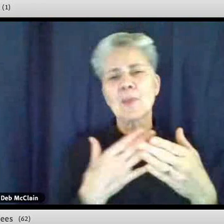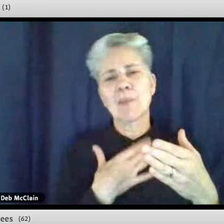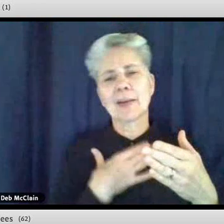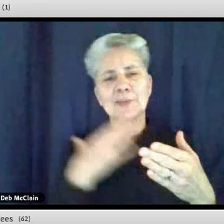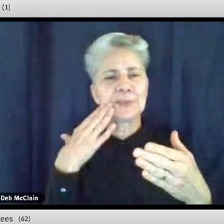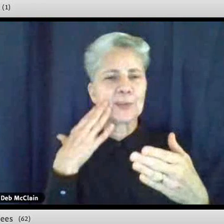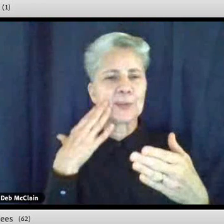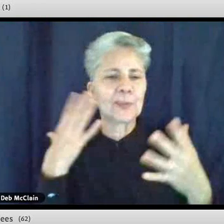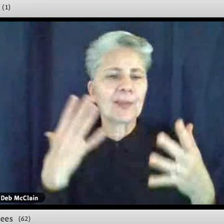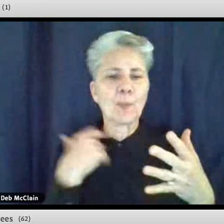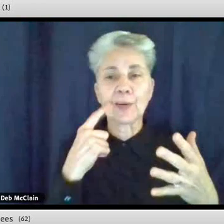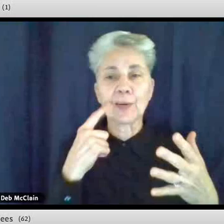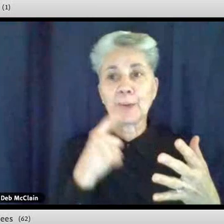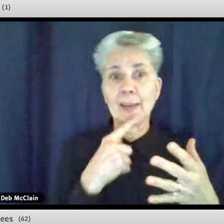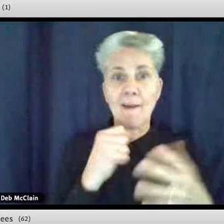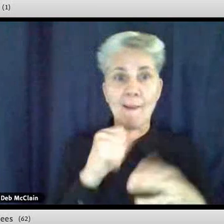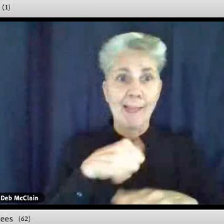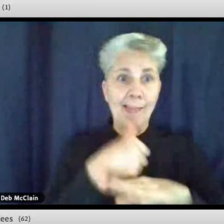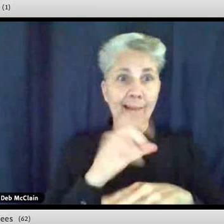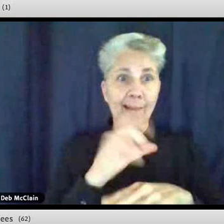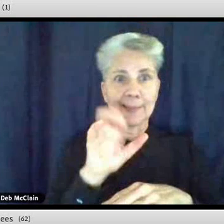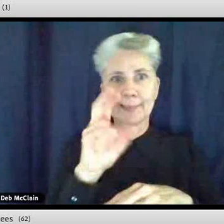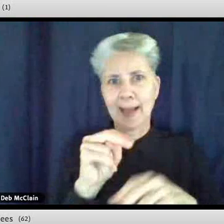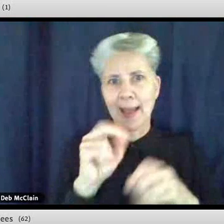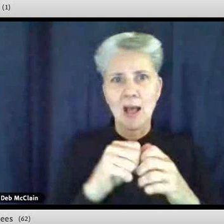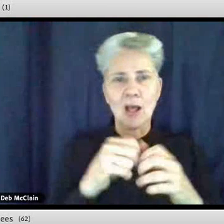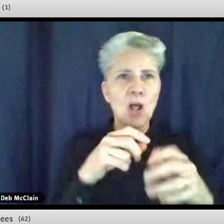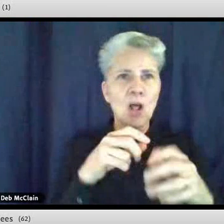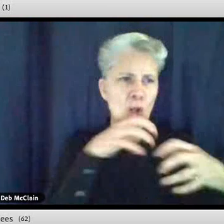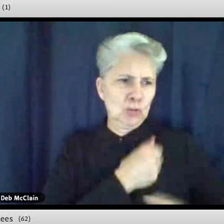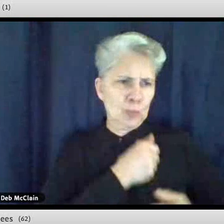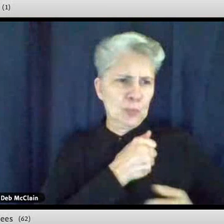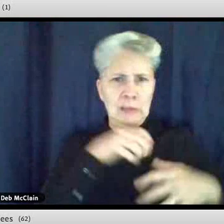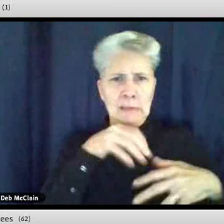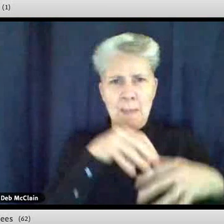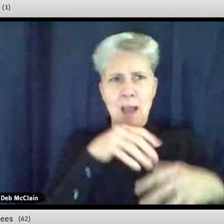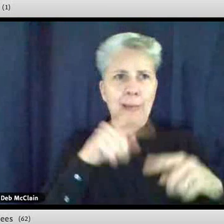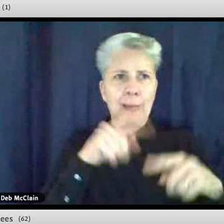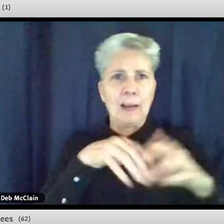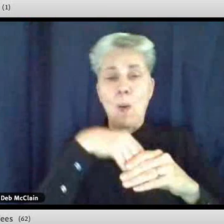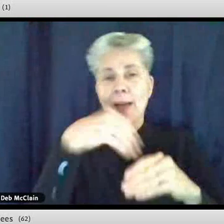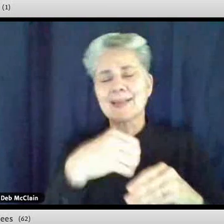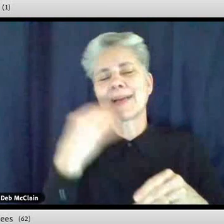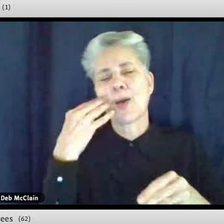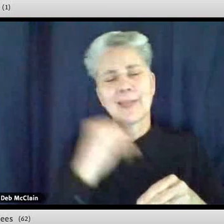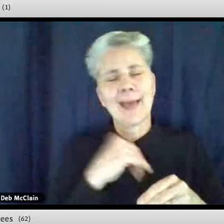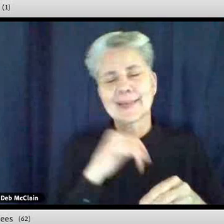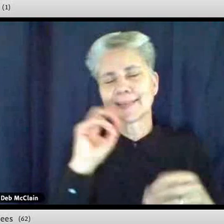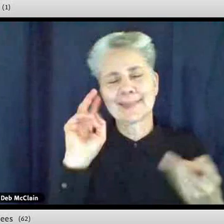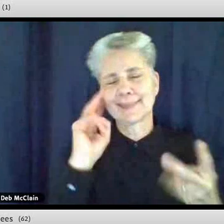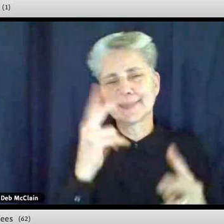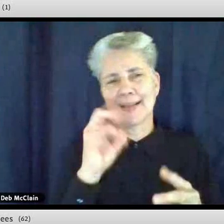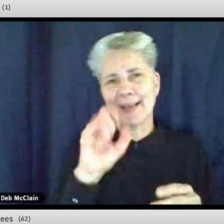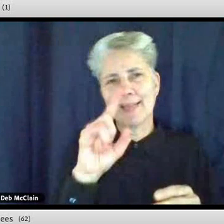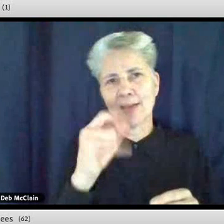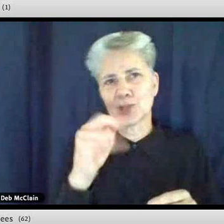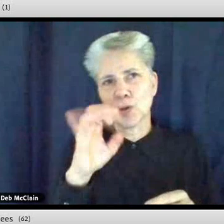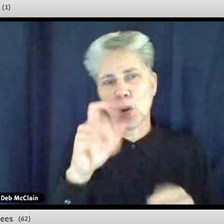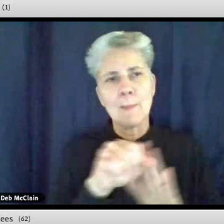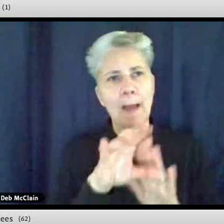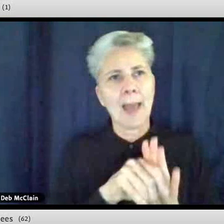things. So these are some of mine, that we're going to be on lockdown, right? That the troops are going to come out and we can't